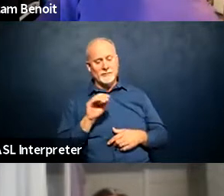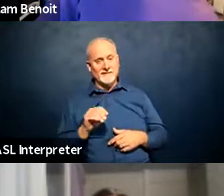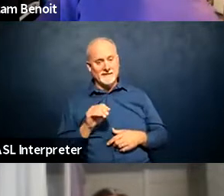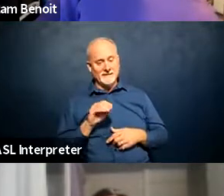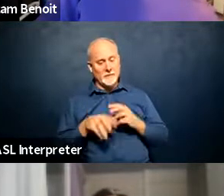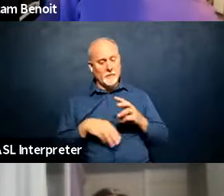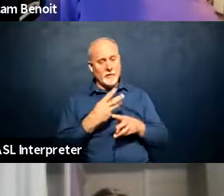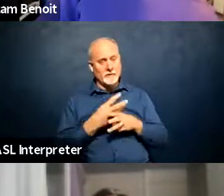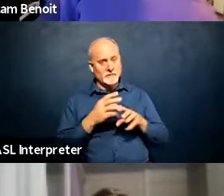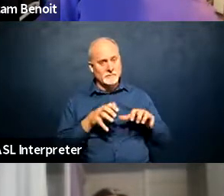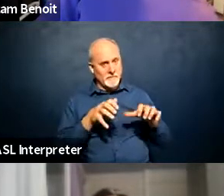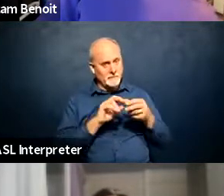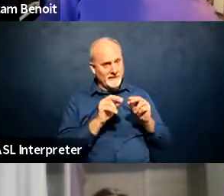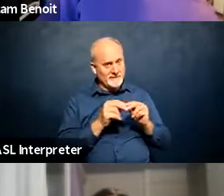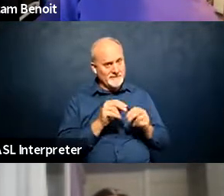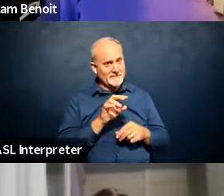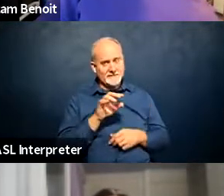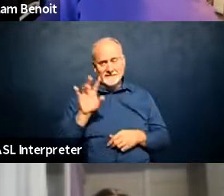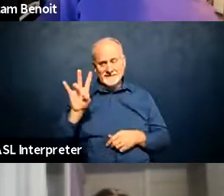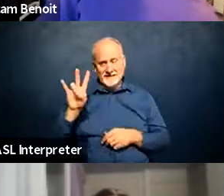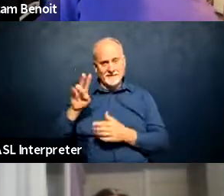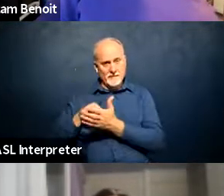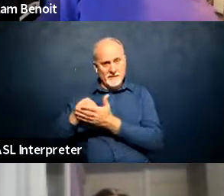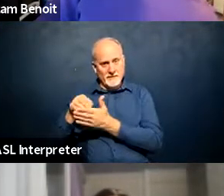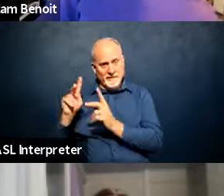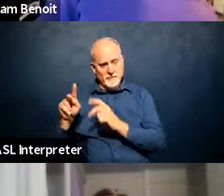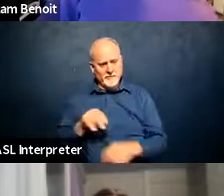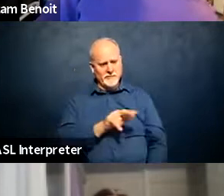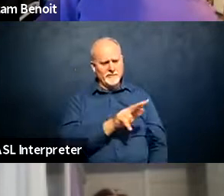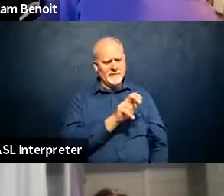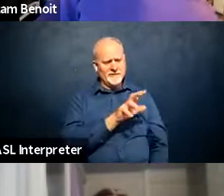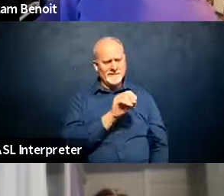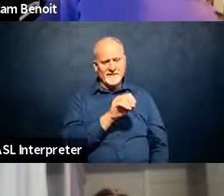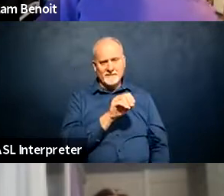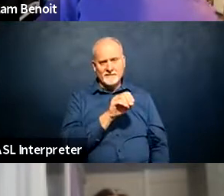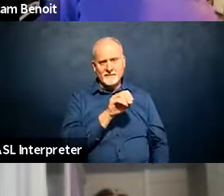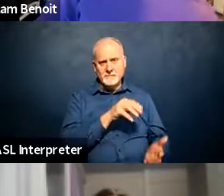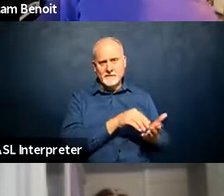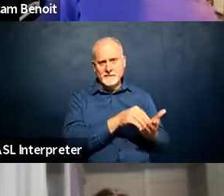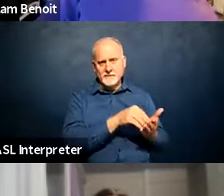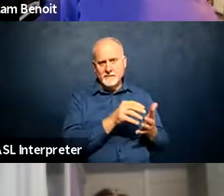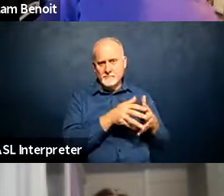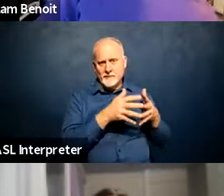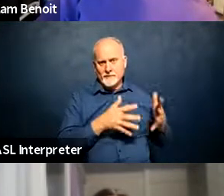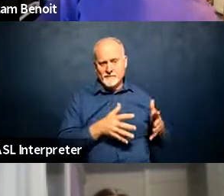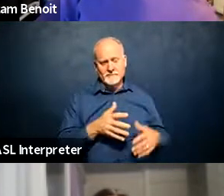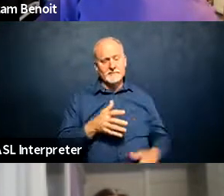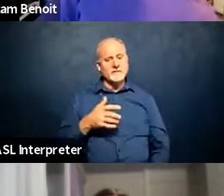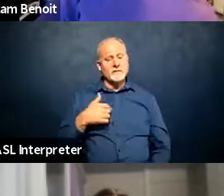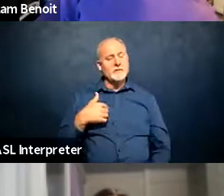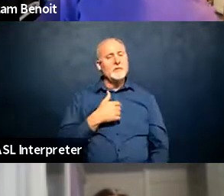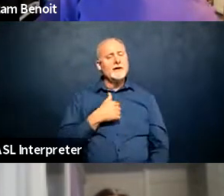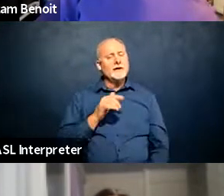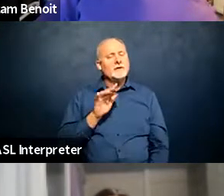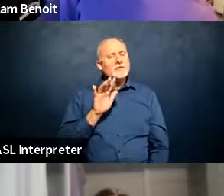global population, 7 billion people, 350 million Americans. We make up 25% of the world's